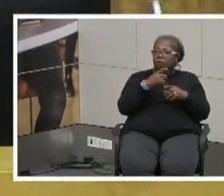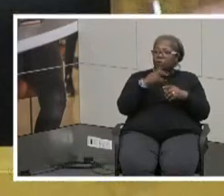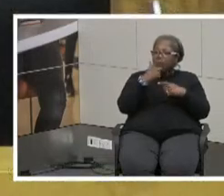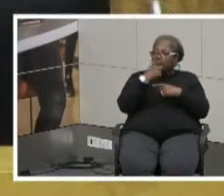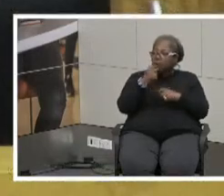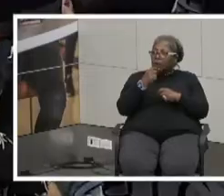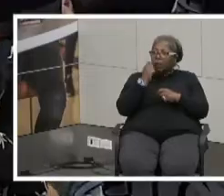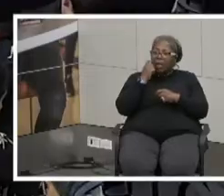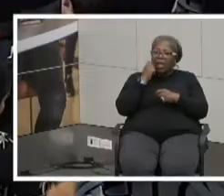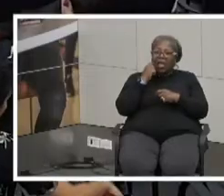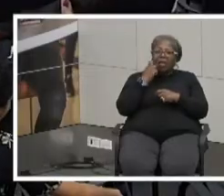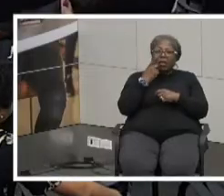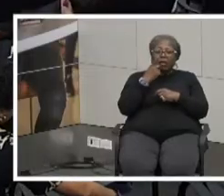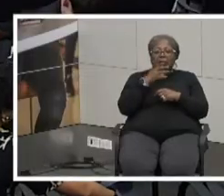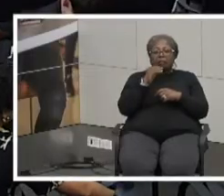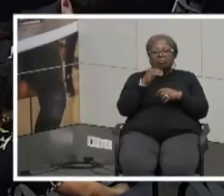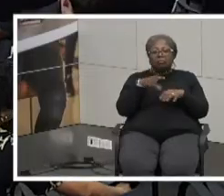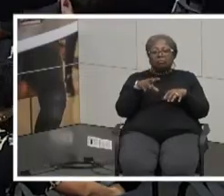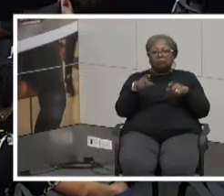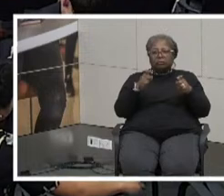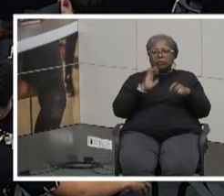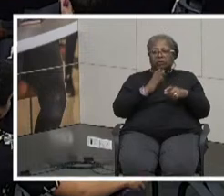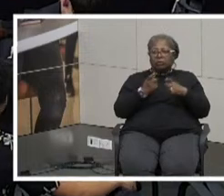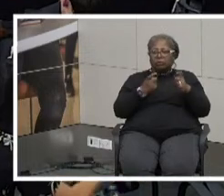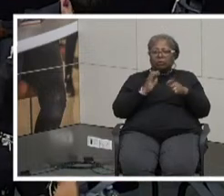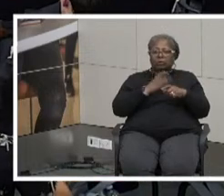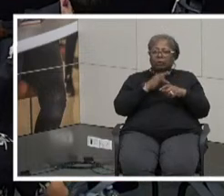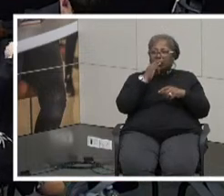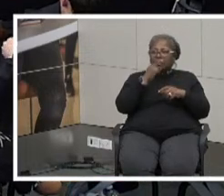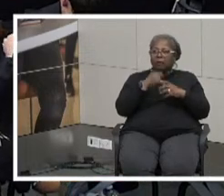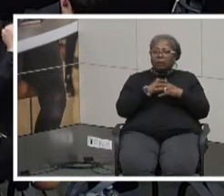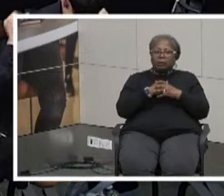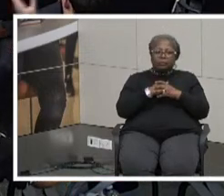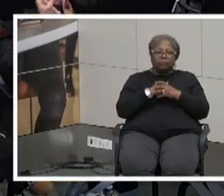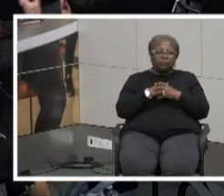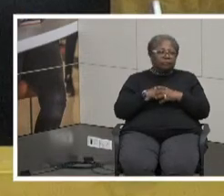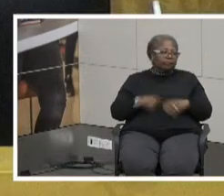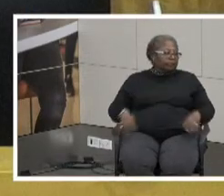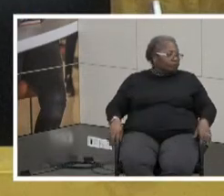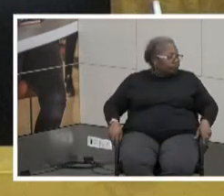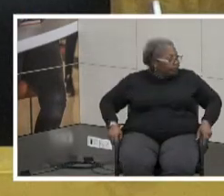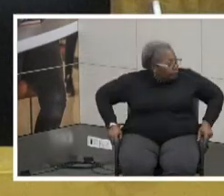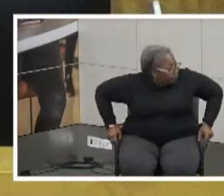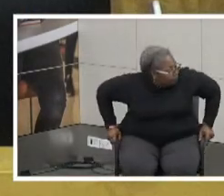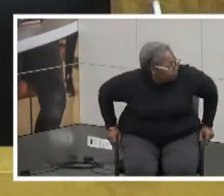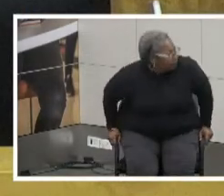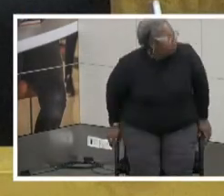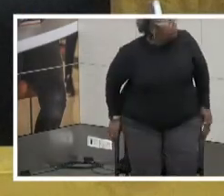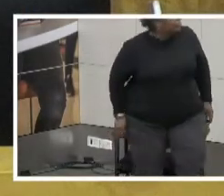sir thank you sir our next speaker can you our next